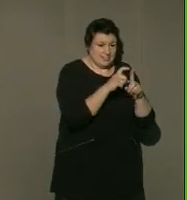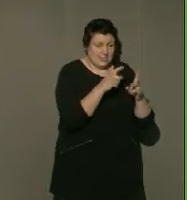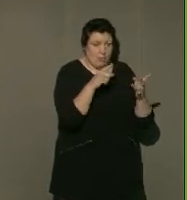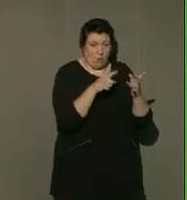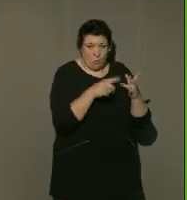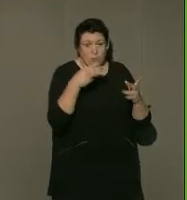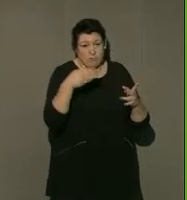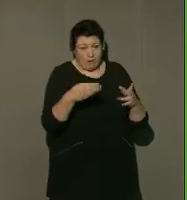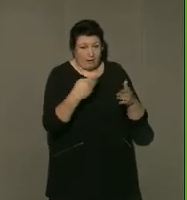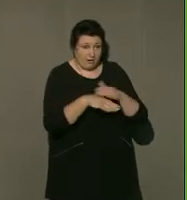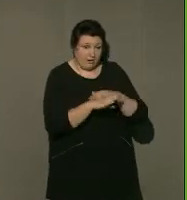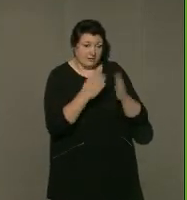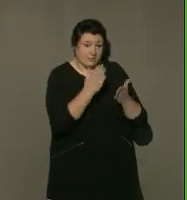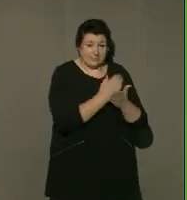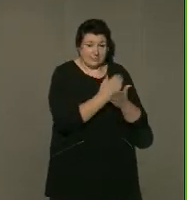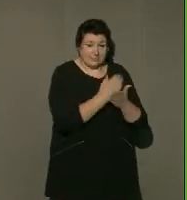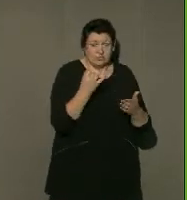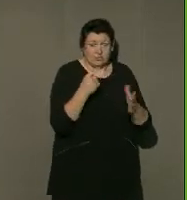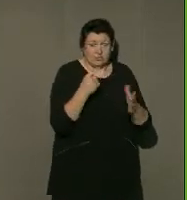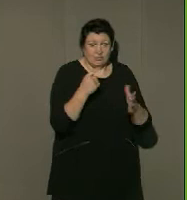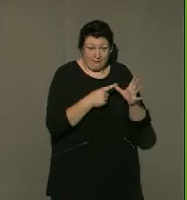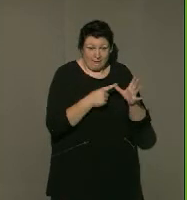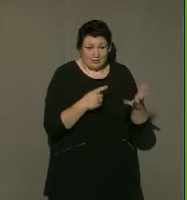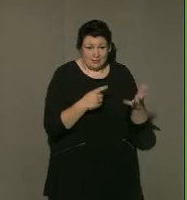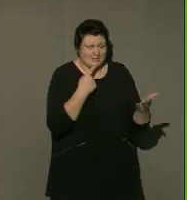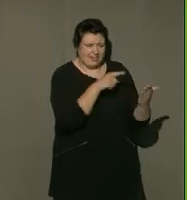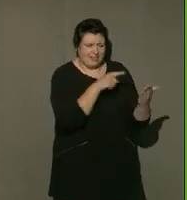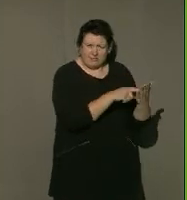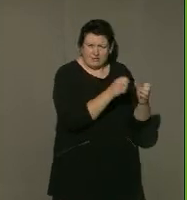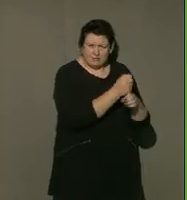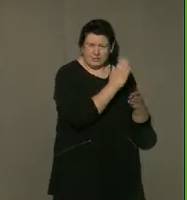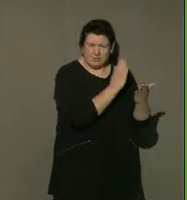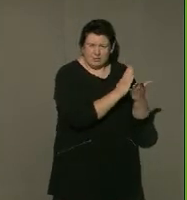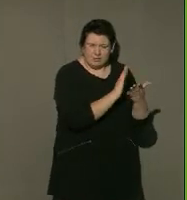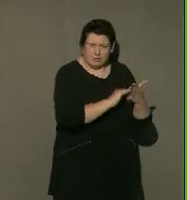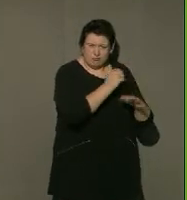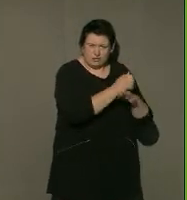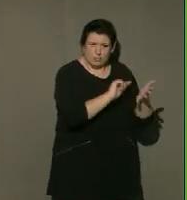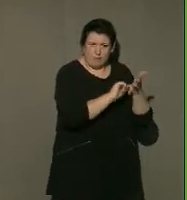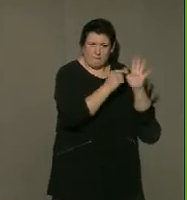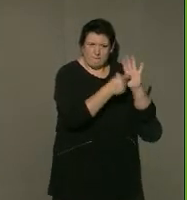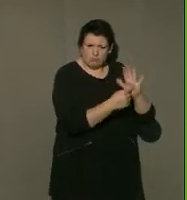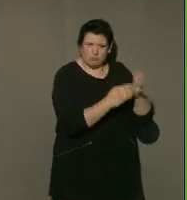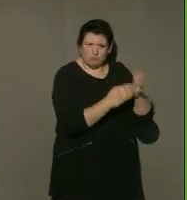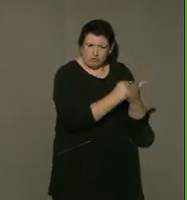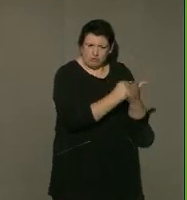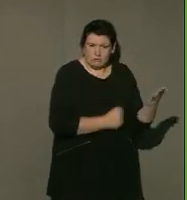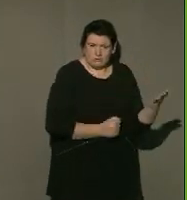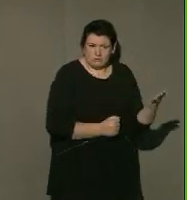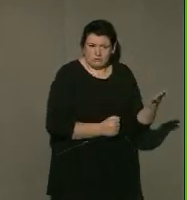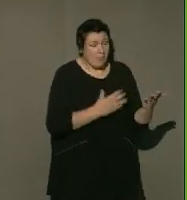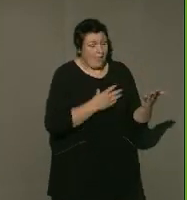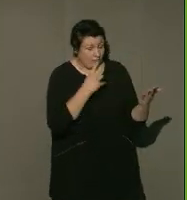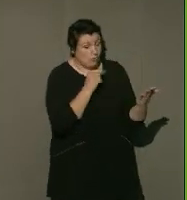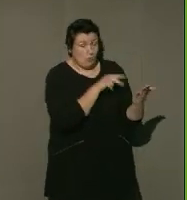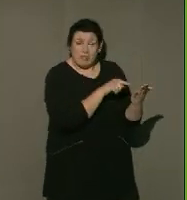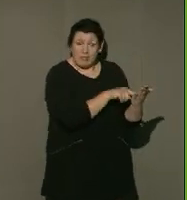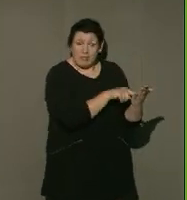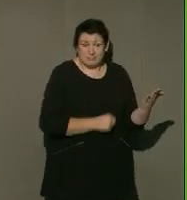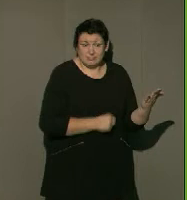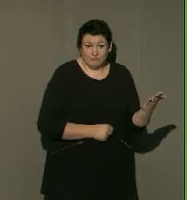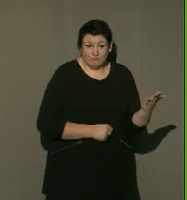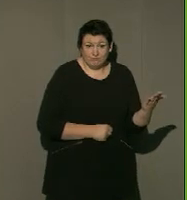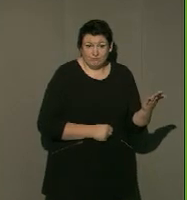subsection A was whether it negated the original motion. And that is what we had to look at. We weren't